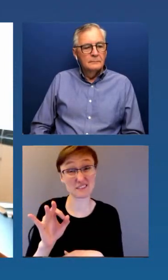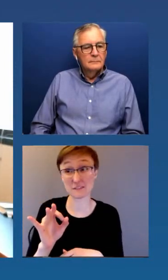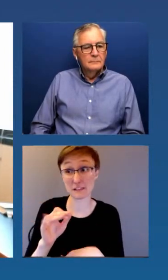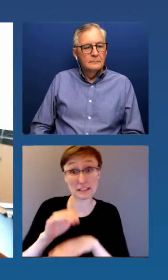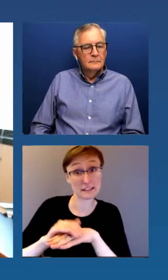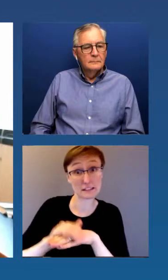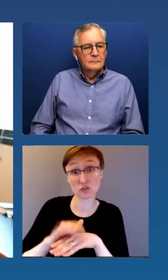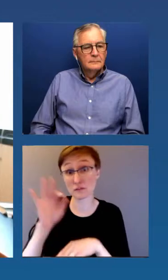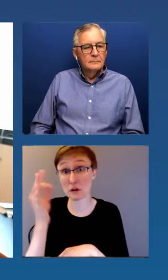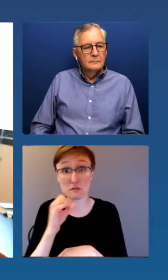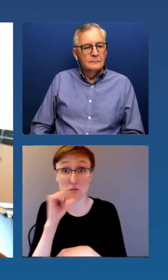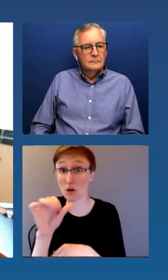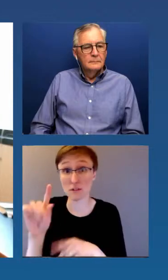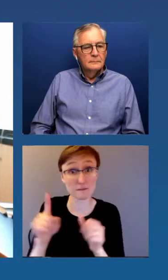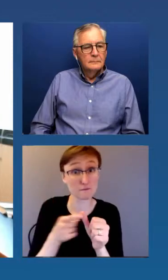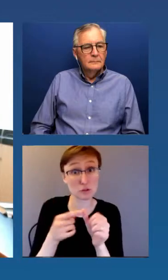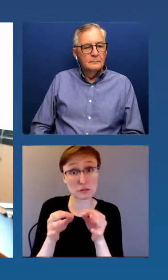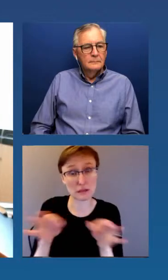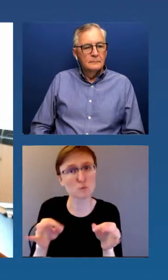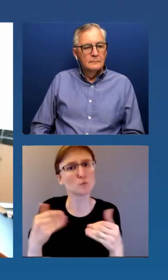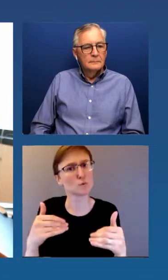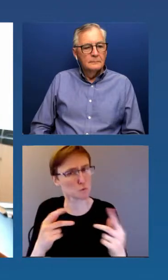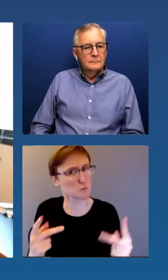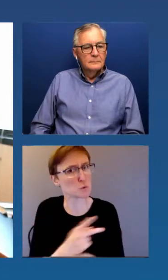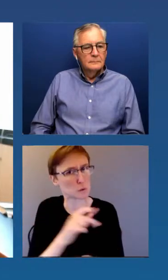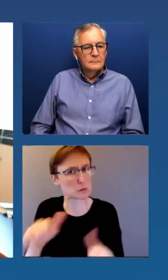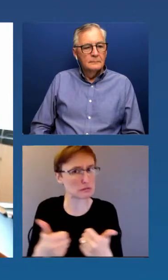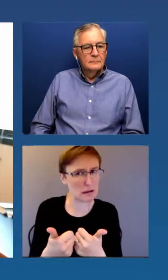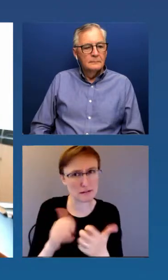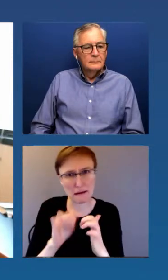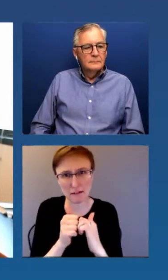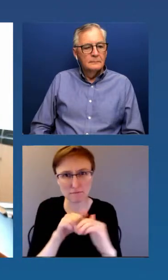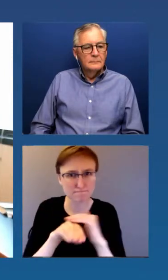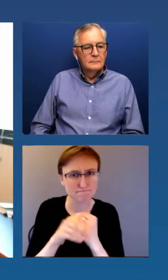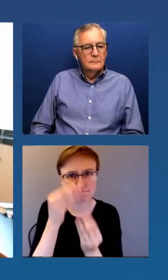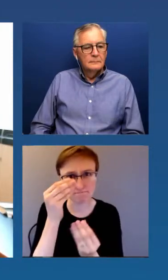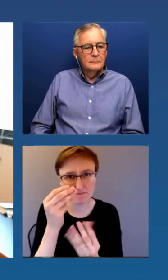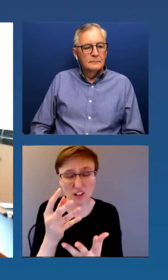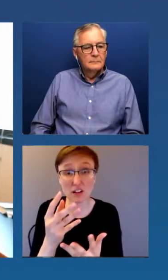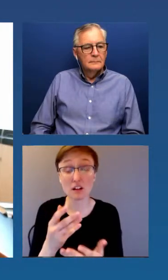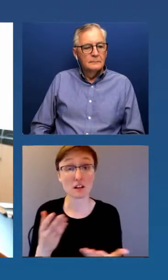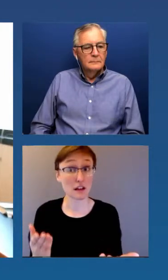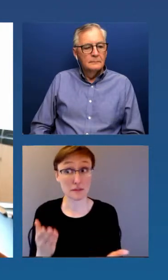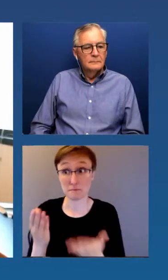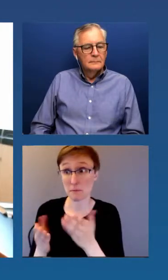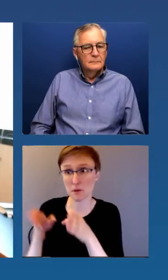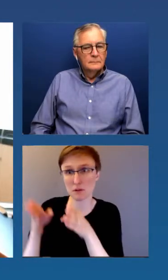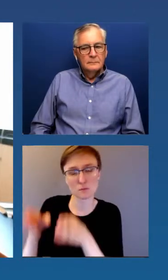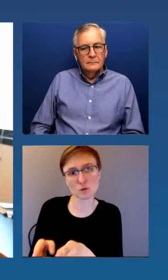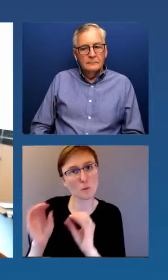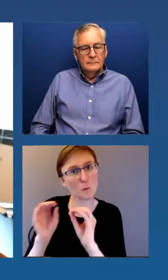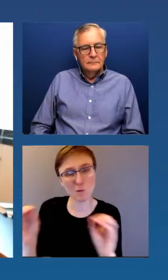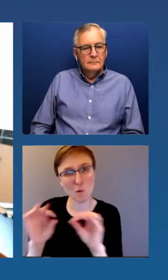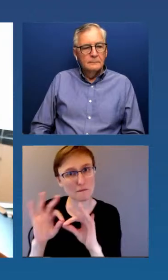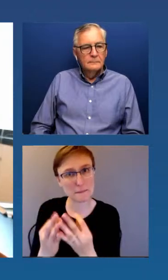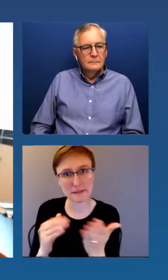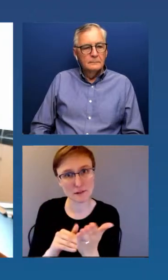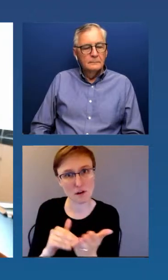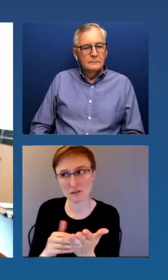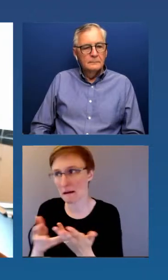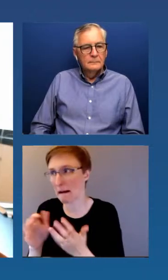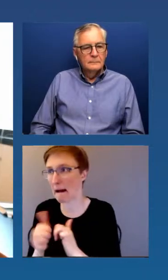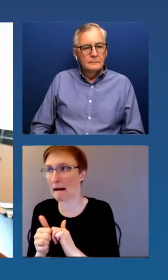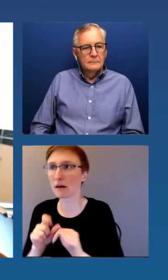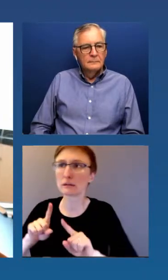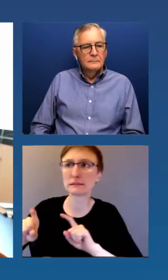primary care provider where they can ask questions about the vaccine and their own health conditions. Or consider the person that doesn't have paid sick days from